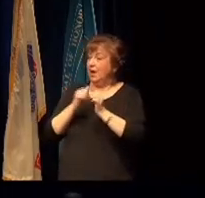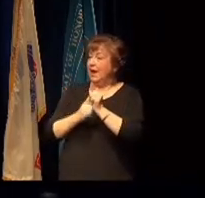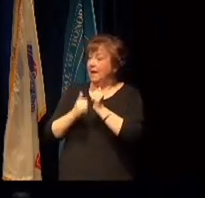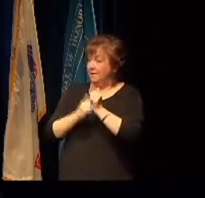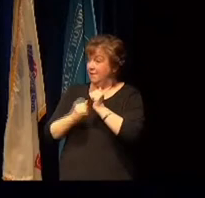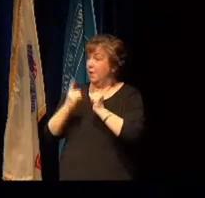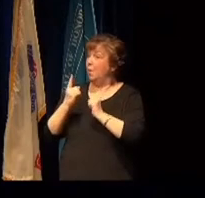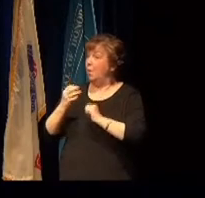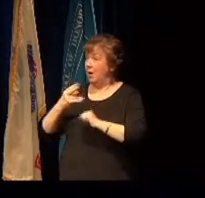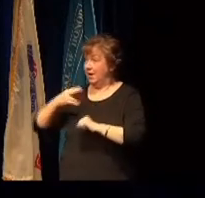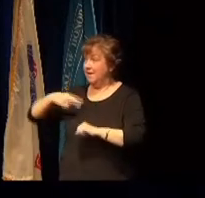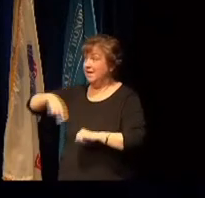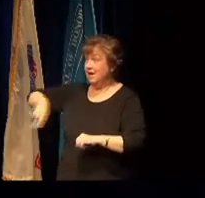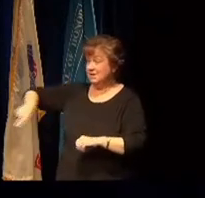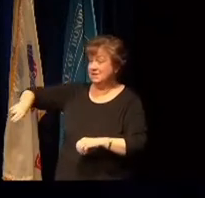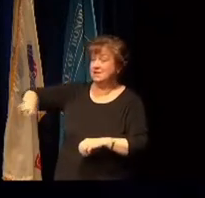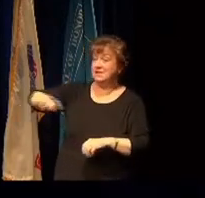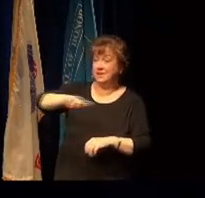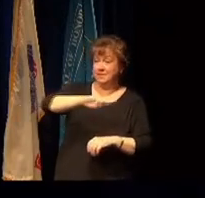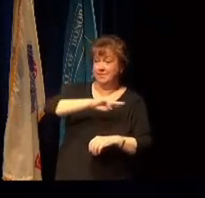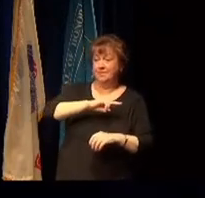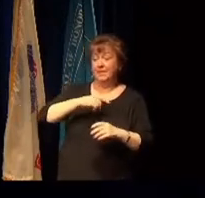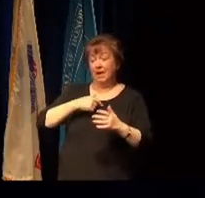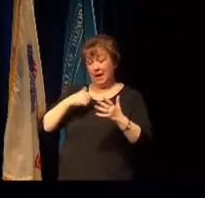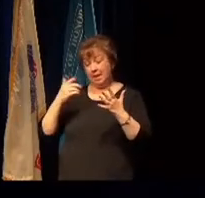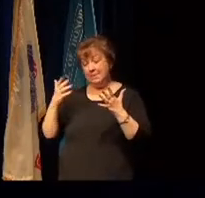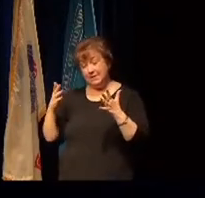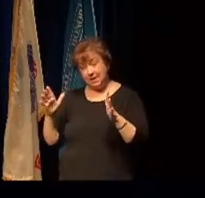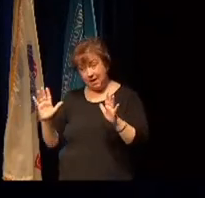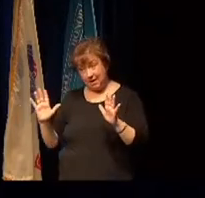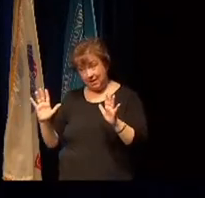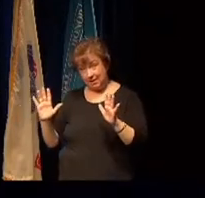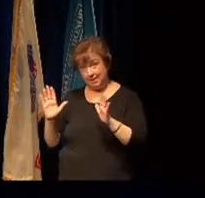us. I'm done.